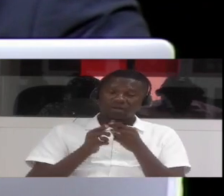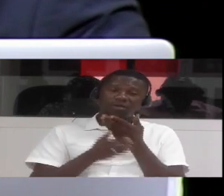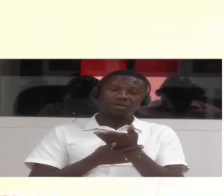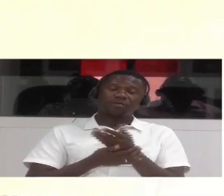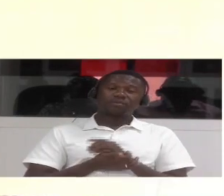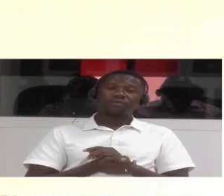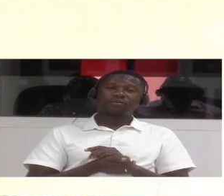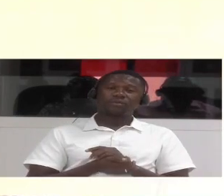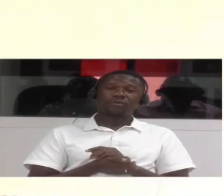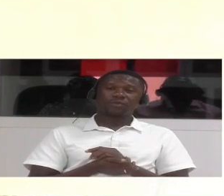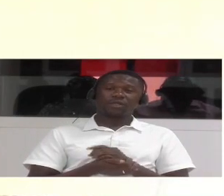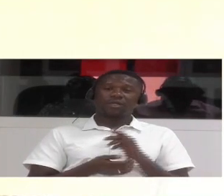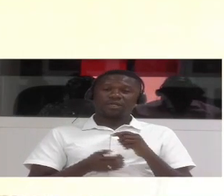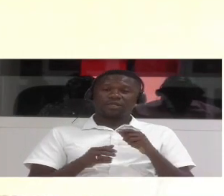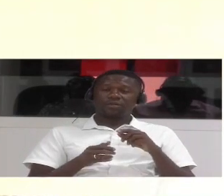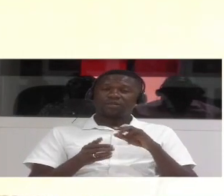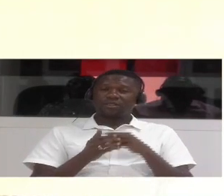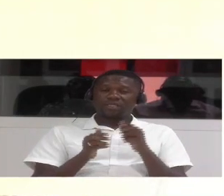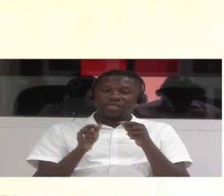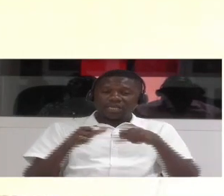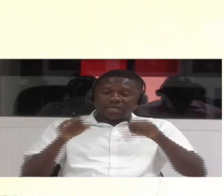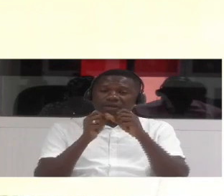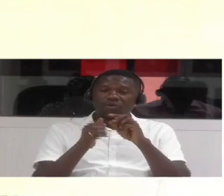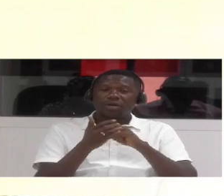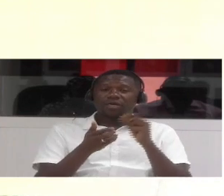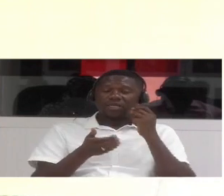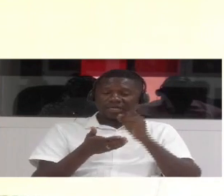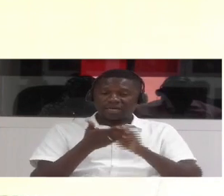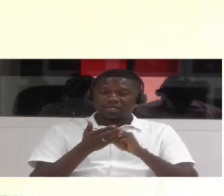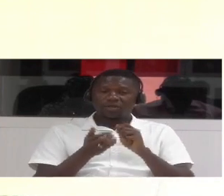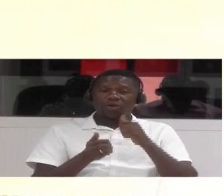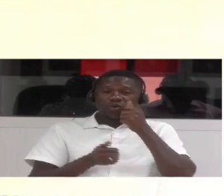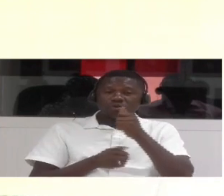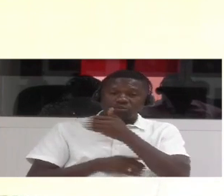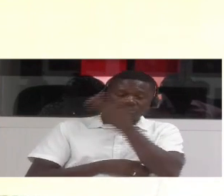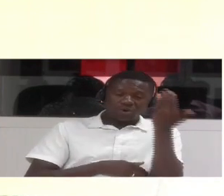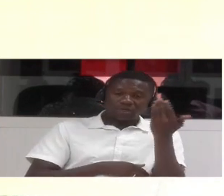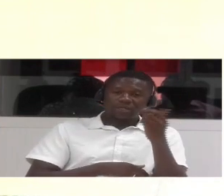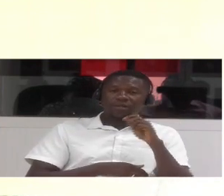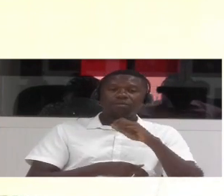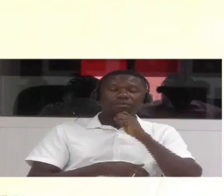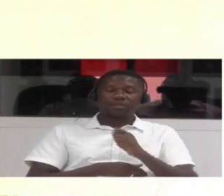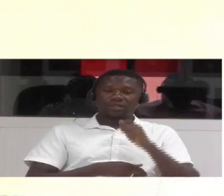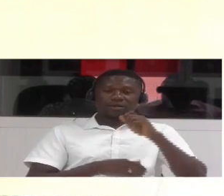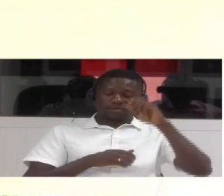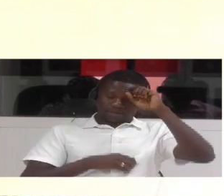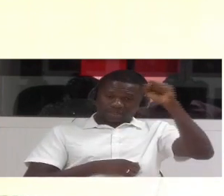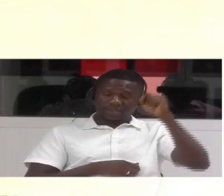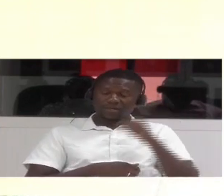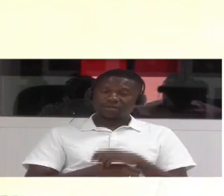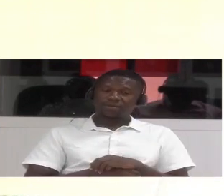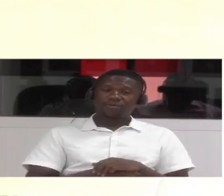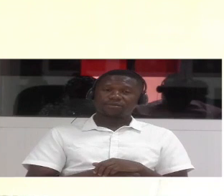Yes, this was Good morning, when. Mr. President. Yes, this was when the National Intelligence Agency